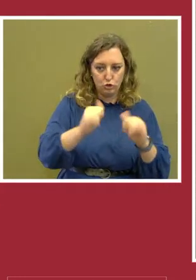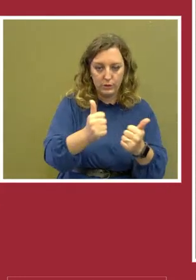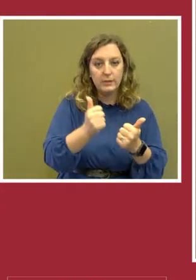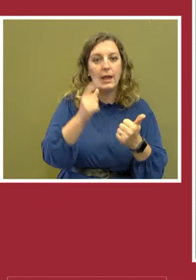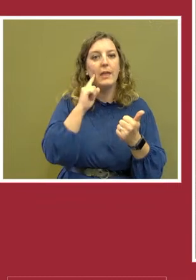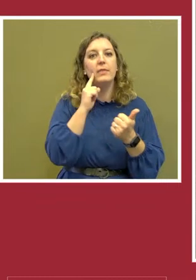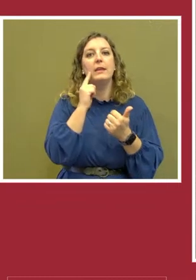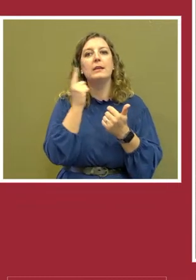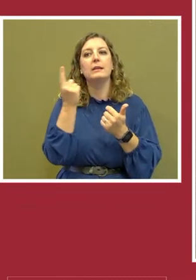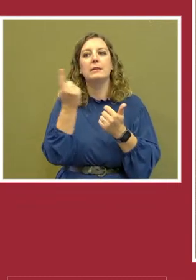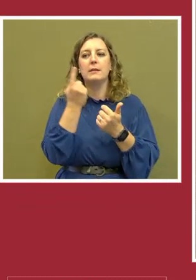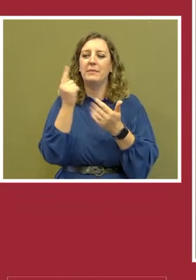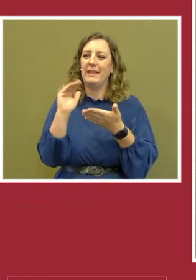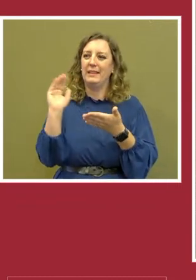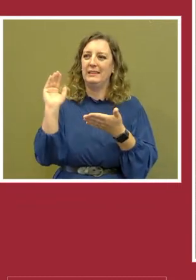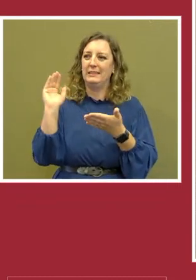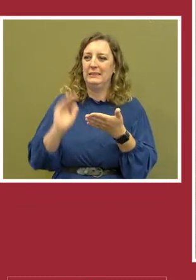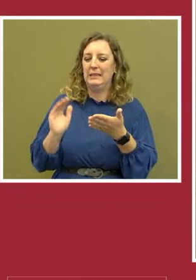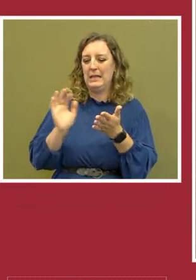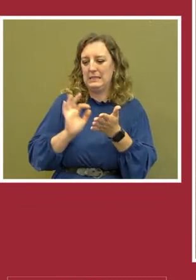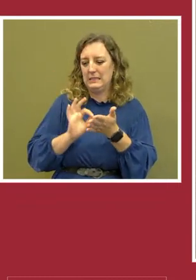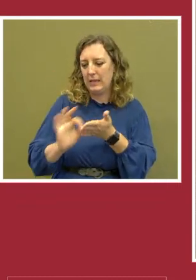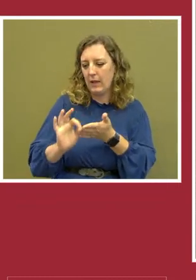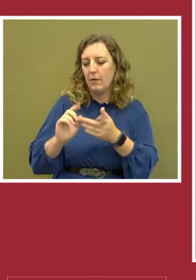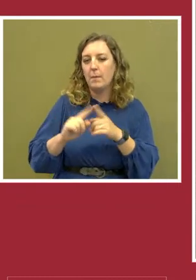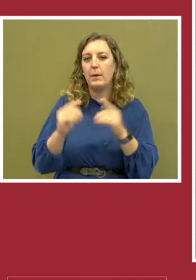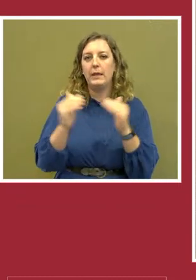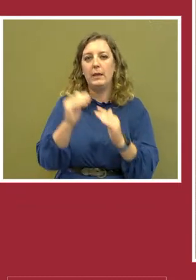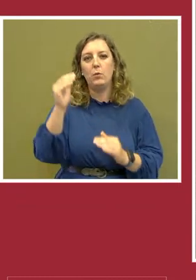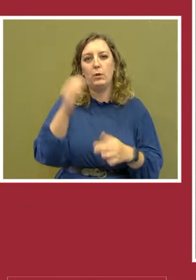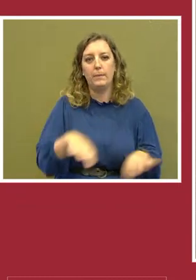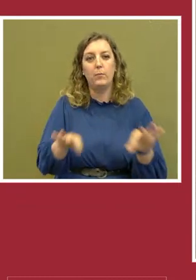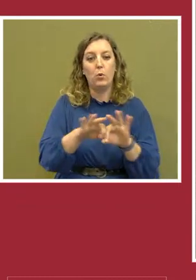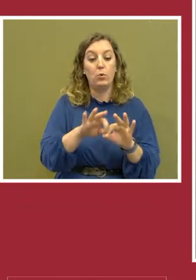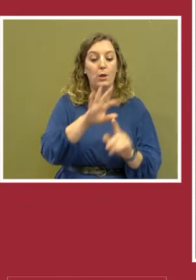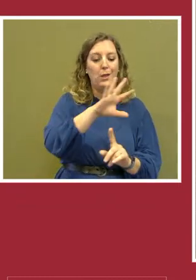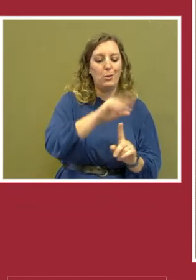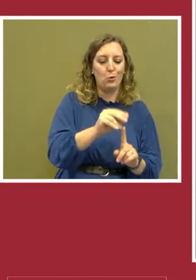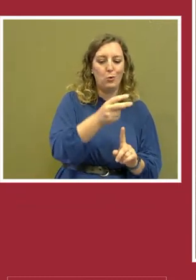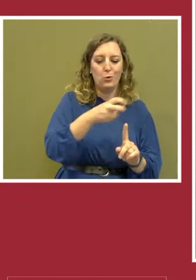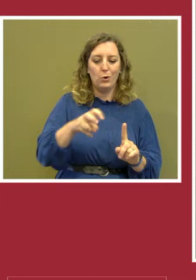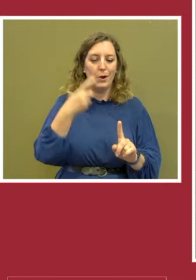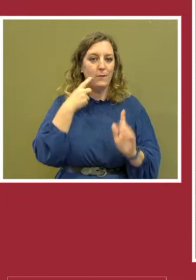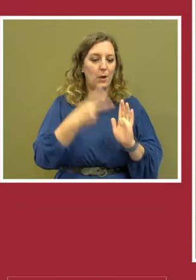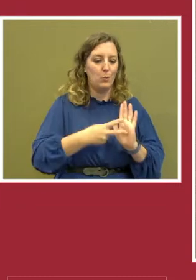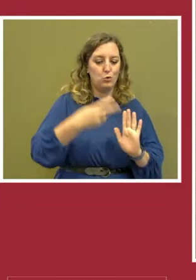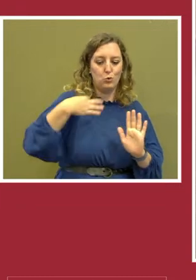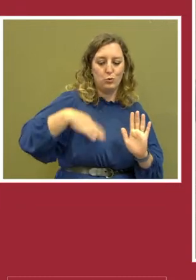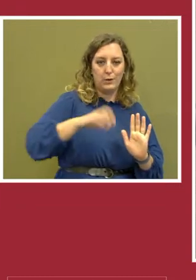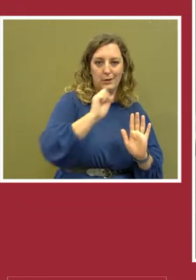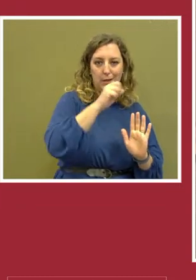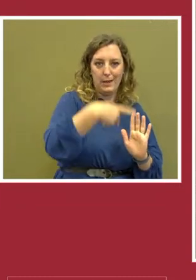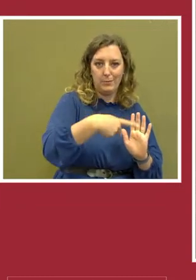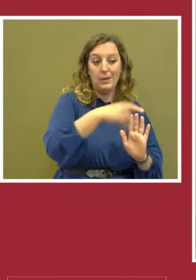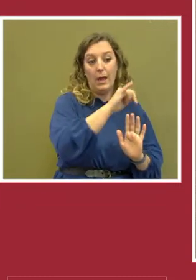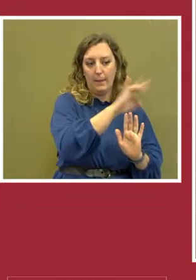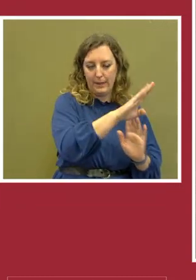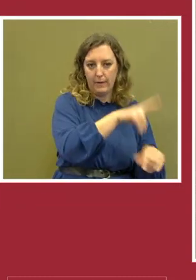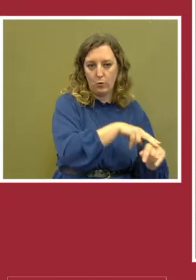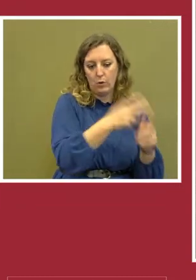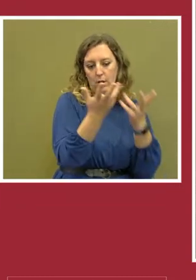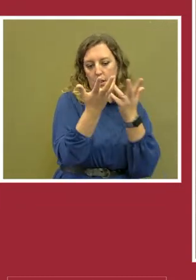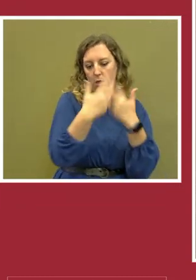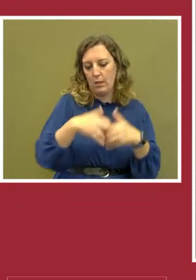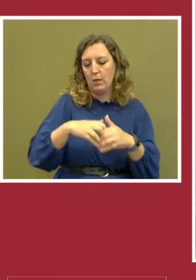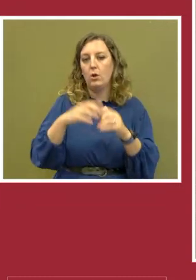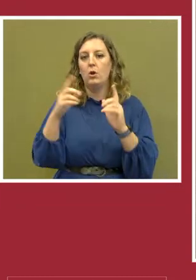think there's something less quantifiable but equally important, and that's the culture shift that goes with having dual credit, AP, and of course IB woven into